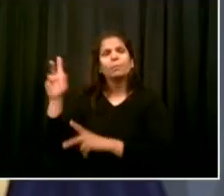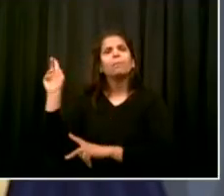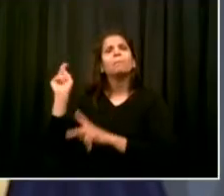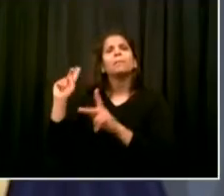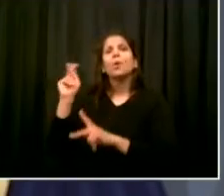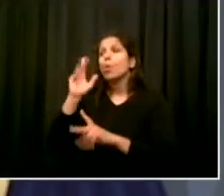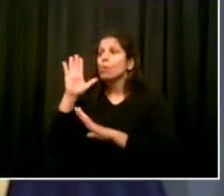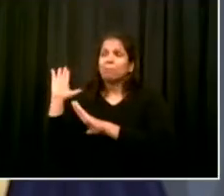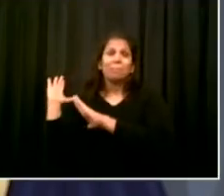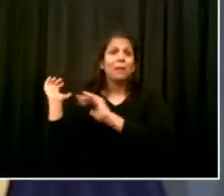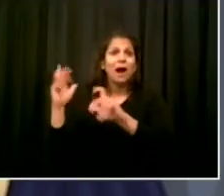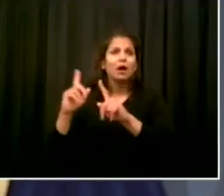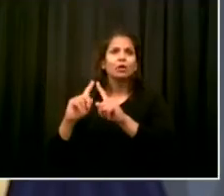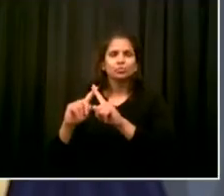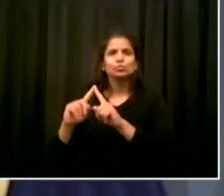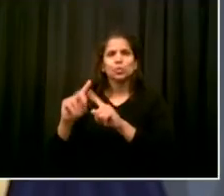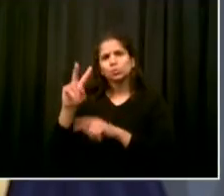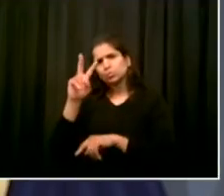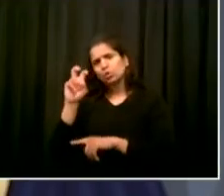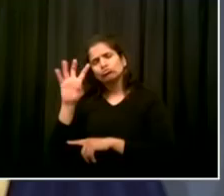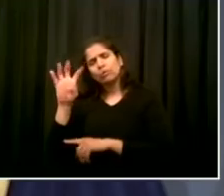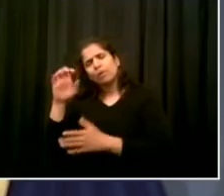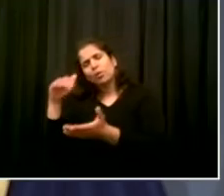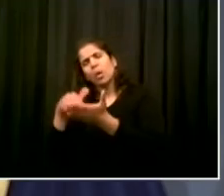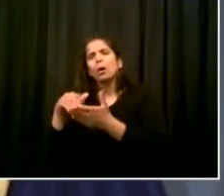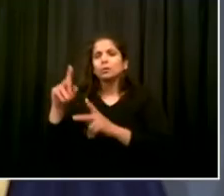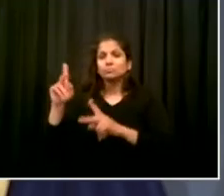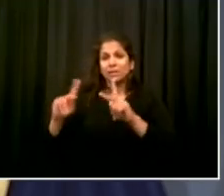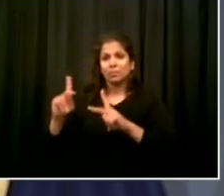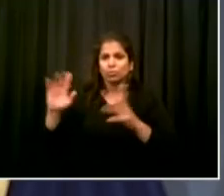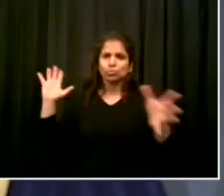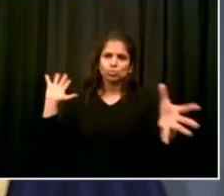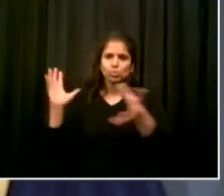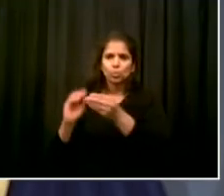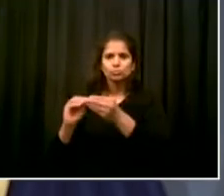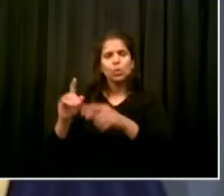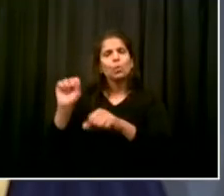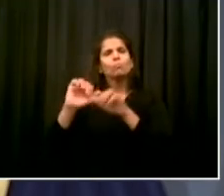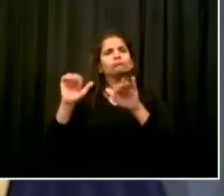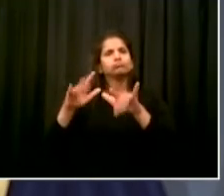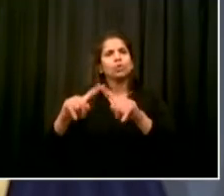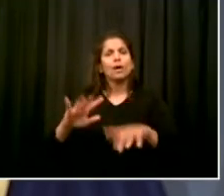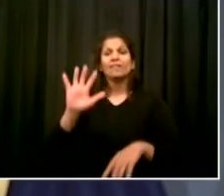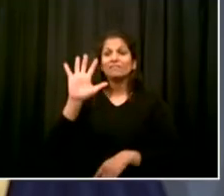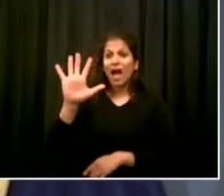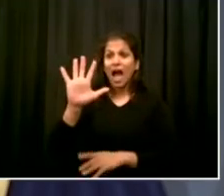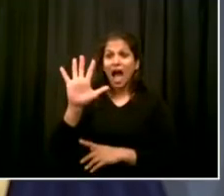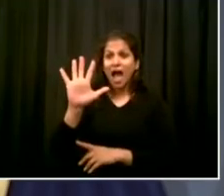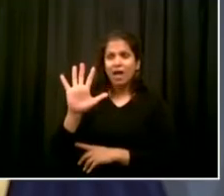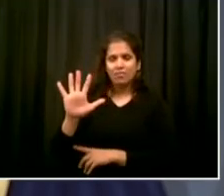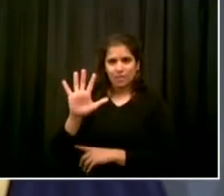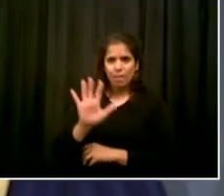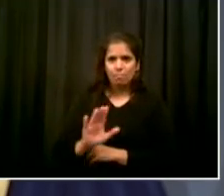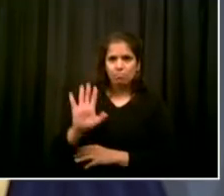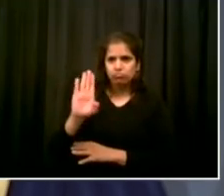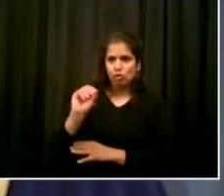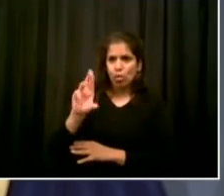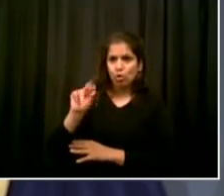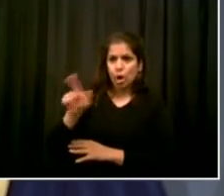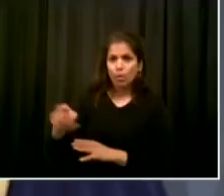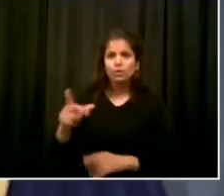people into their city. But here, that's actually very small compared to where we were. Remember, in February, we had over 4.5,